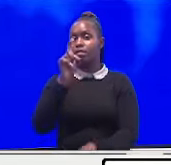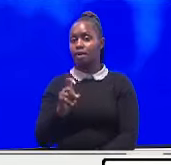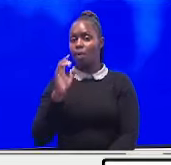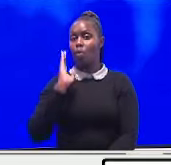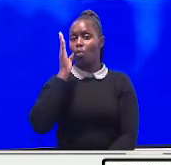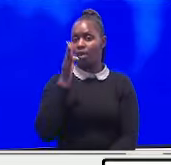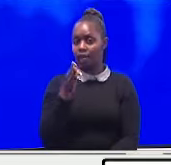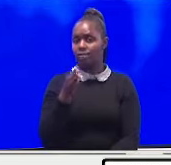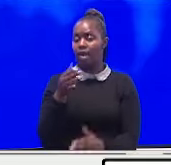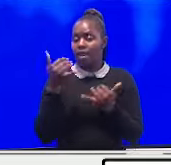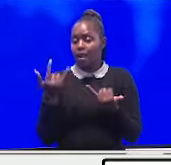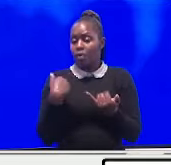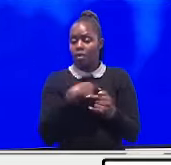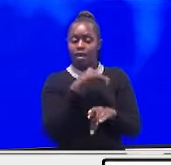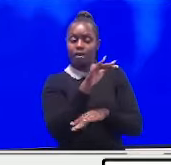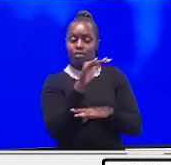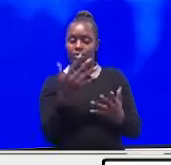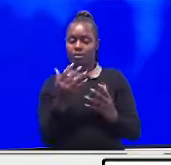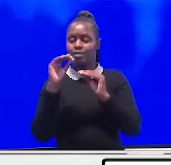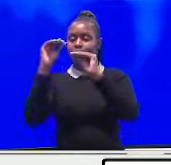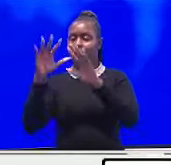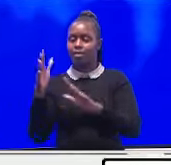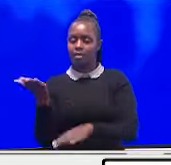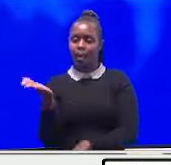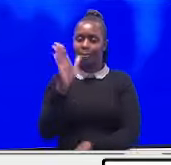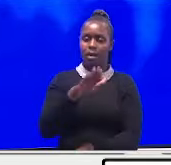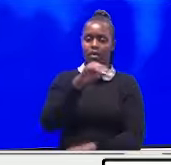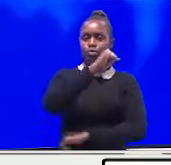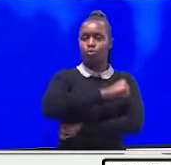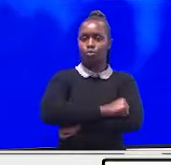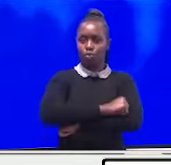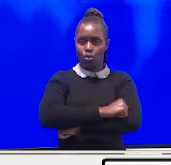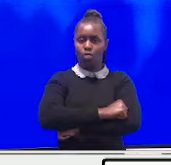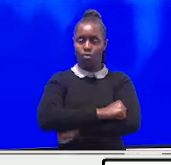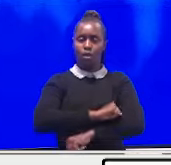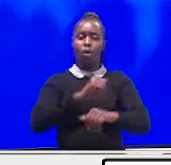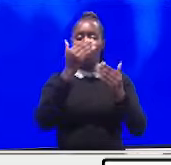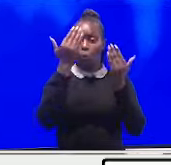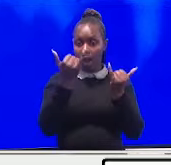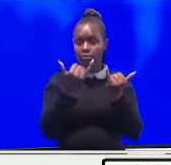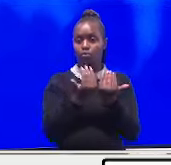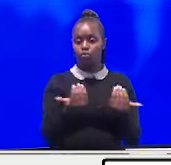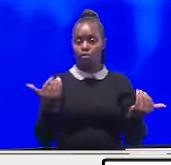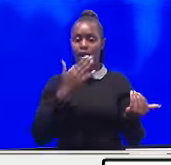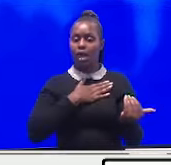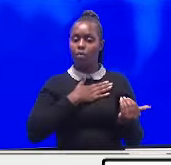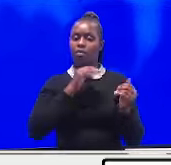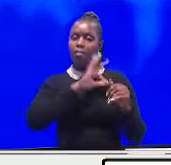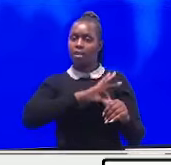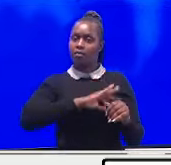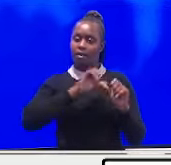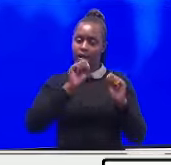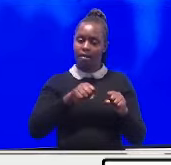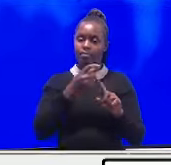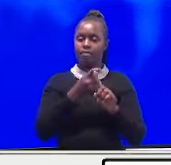ya kwamba waweze kurudi na kuanzia ili watoto wetu waweze kunufaika katika mhura huu